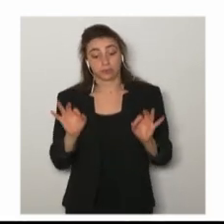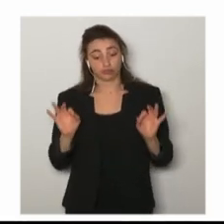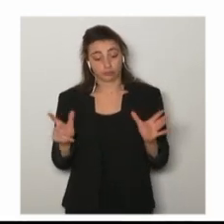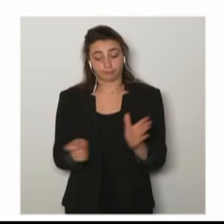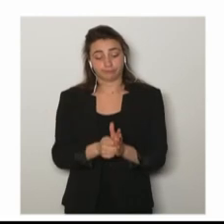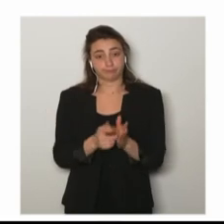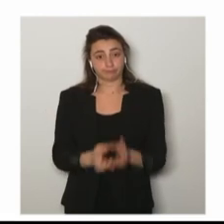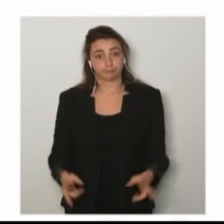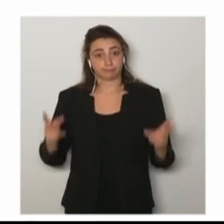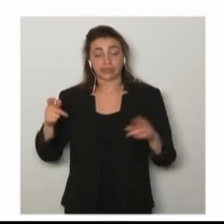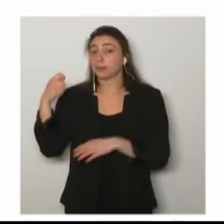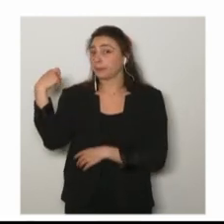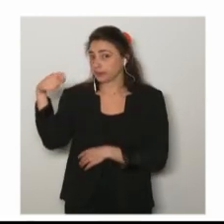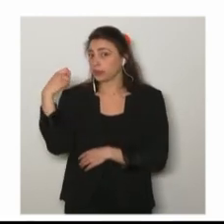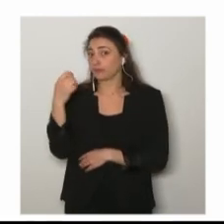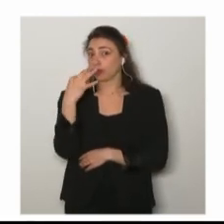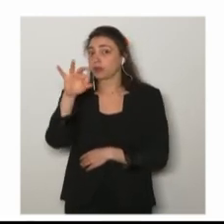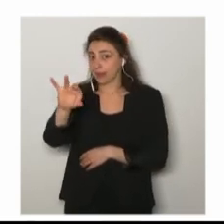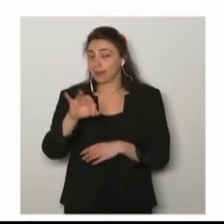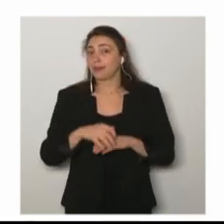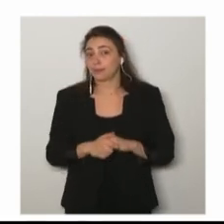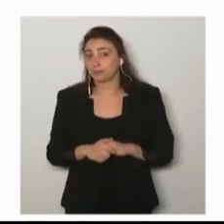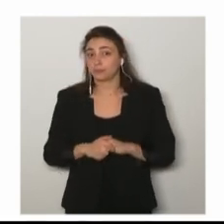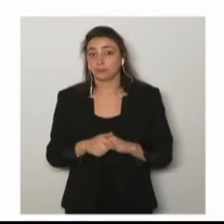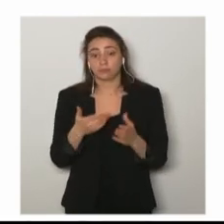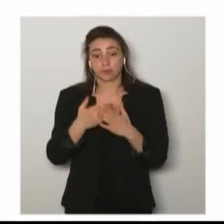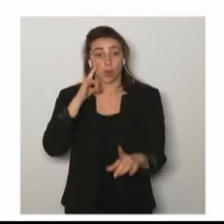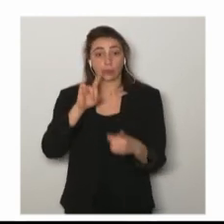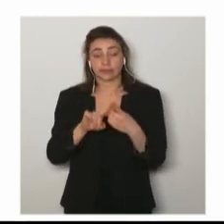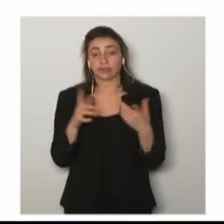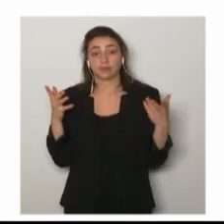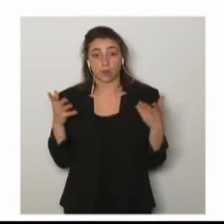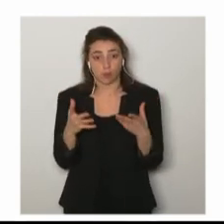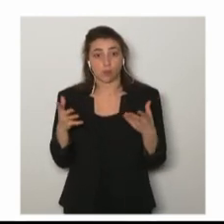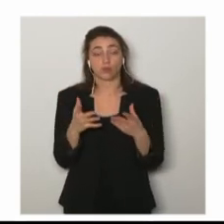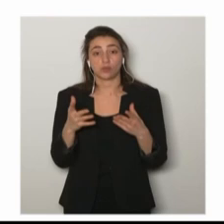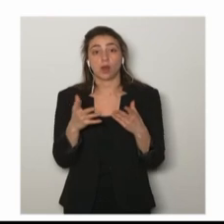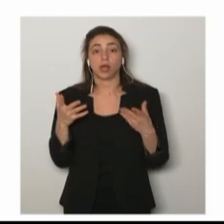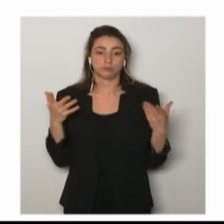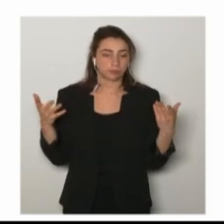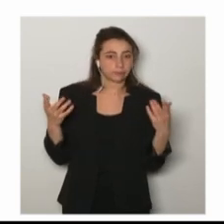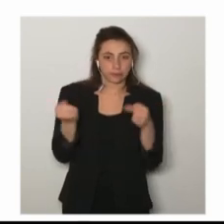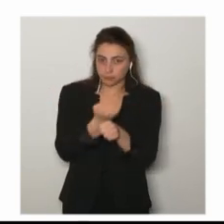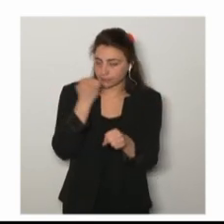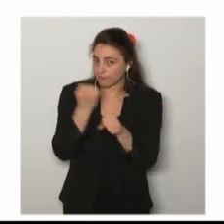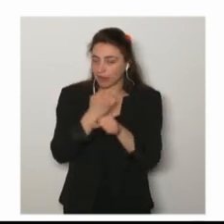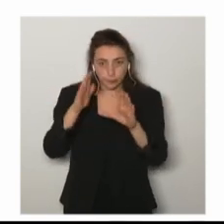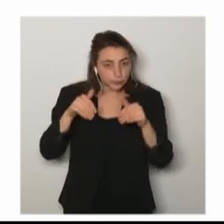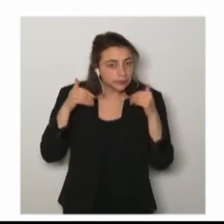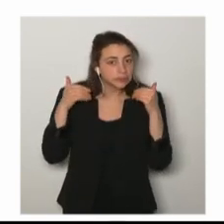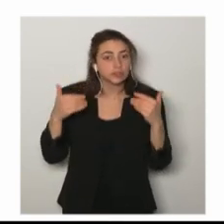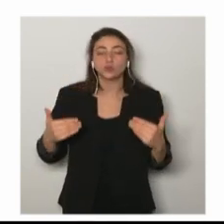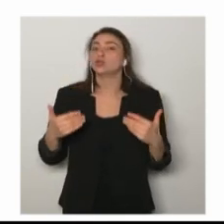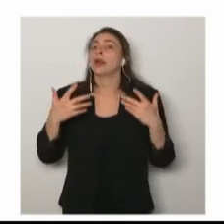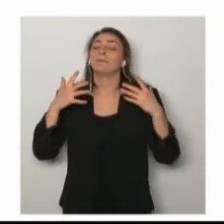there will be established, or this is the aim, to have a specific work stream in the European Beating Cancer Plan, a